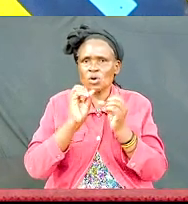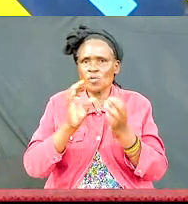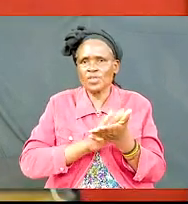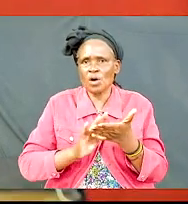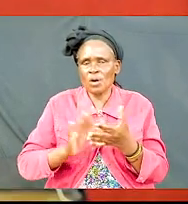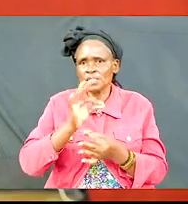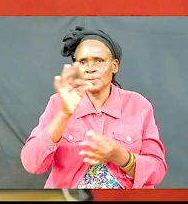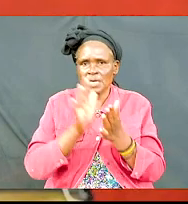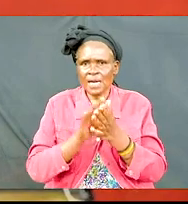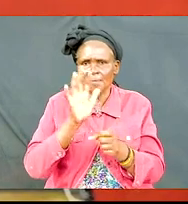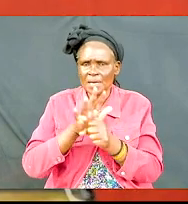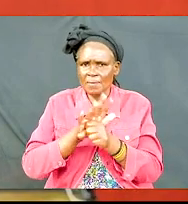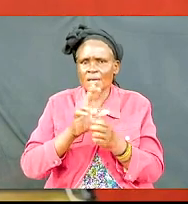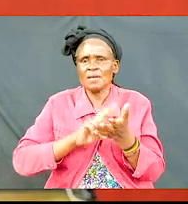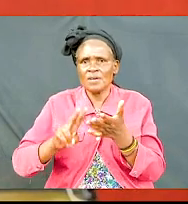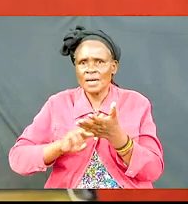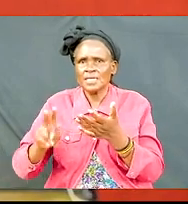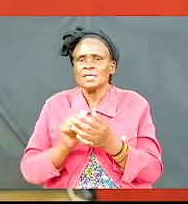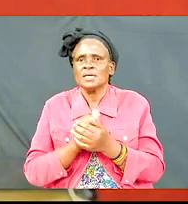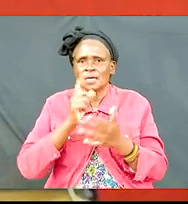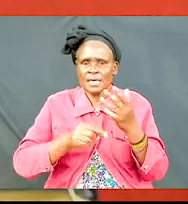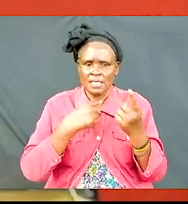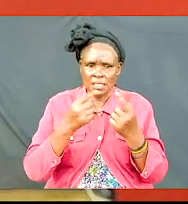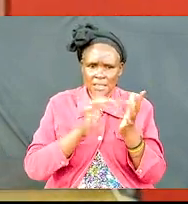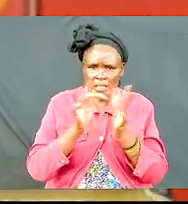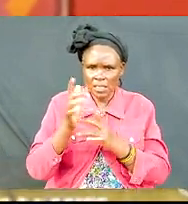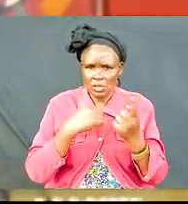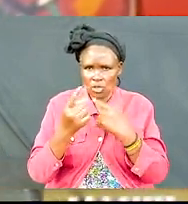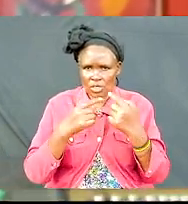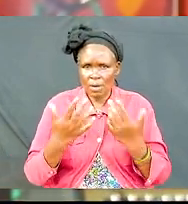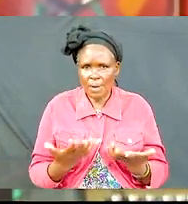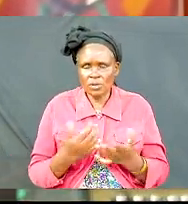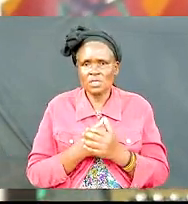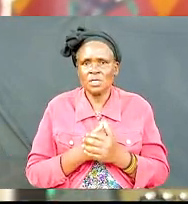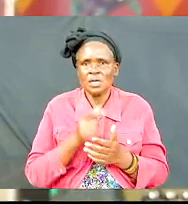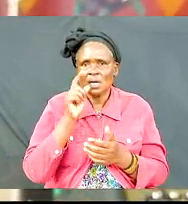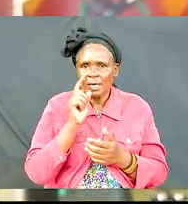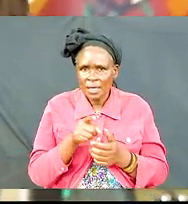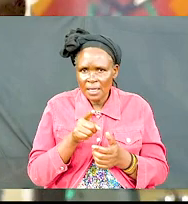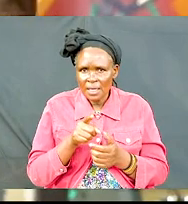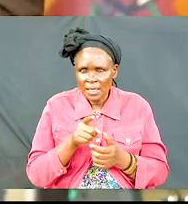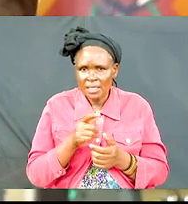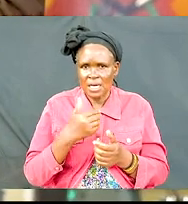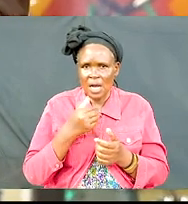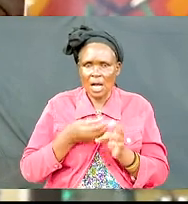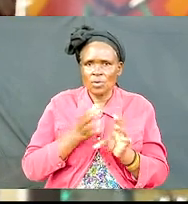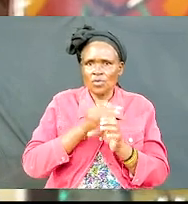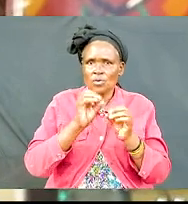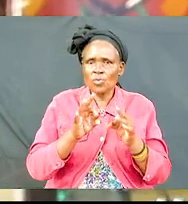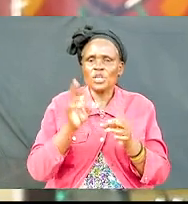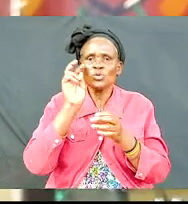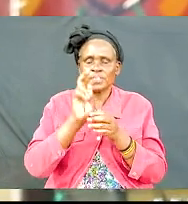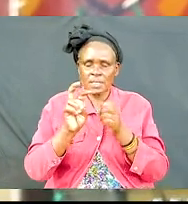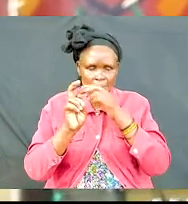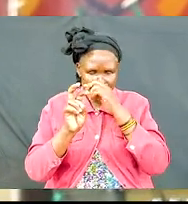Spirit. And there are several verses earlier on that Jesus talked about. This greater outpouring, you see